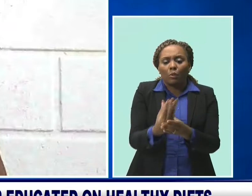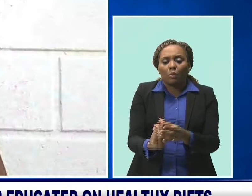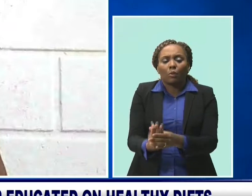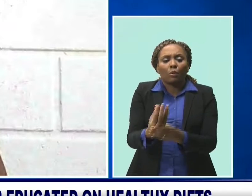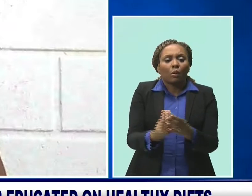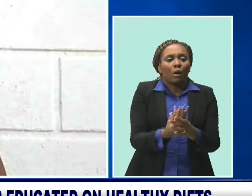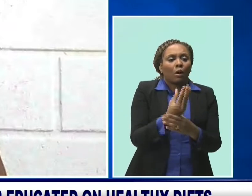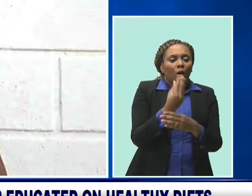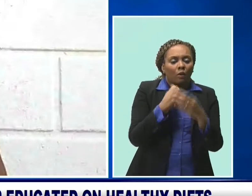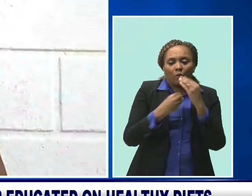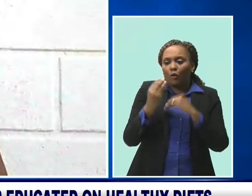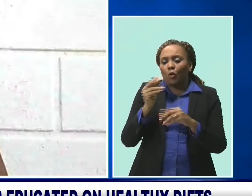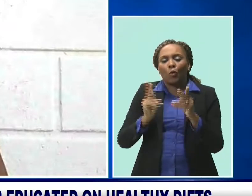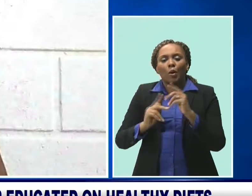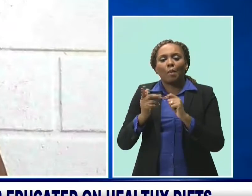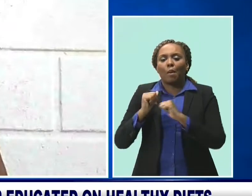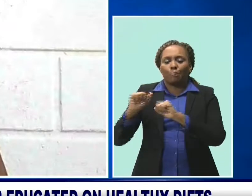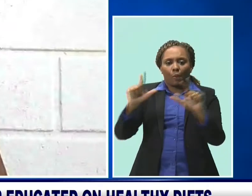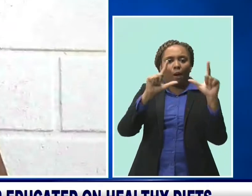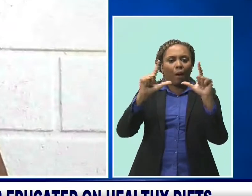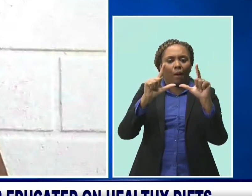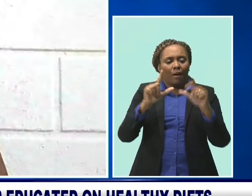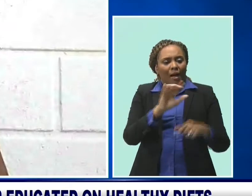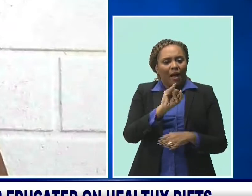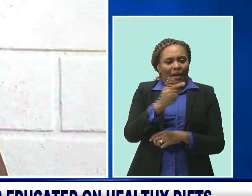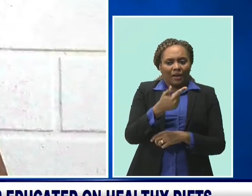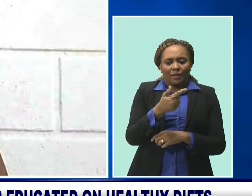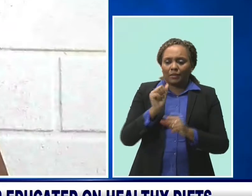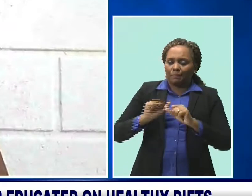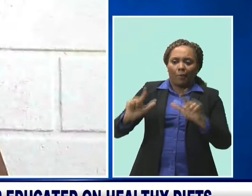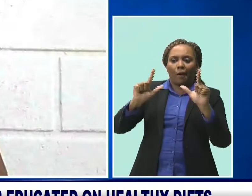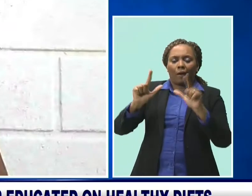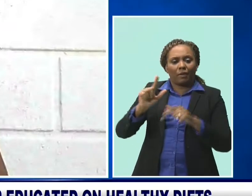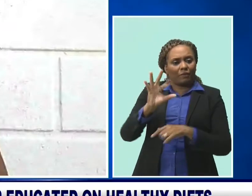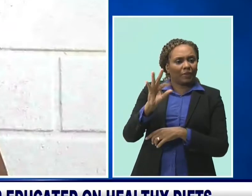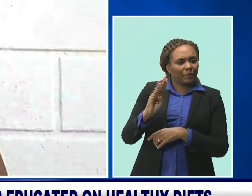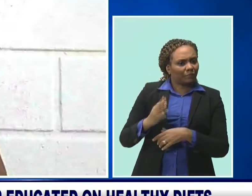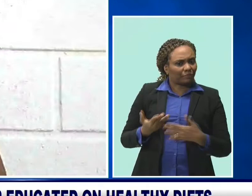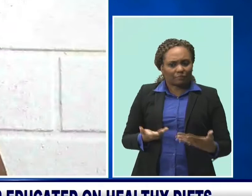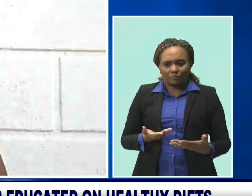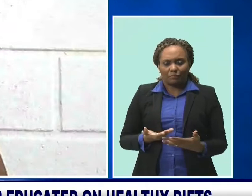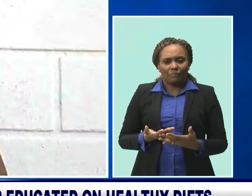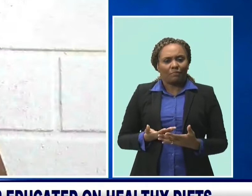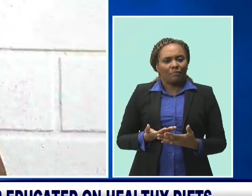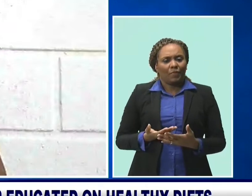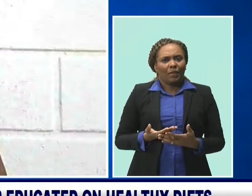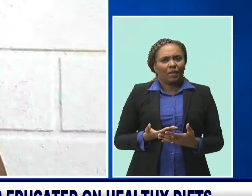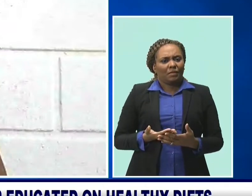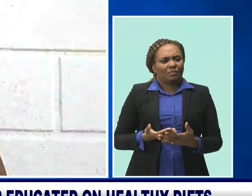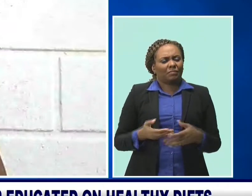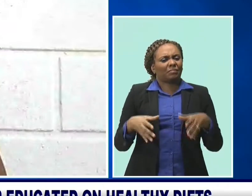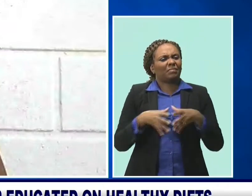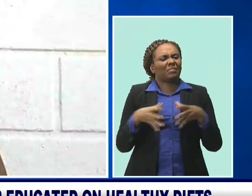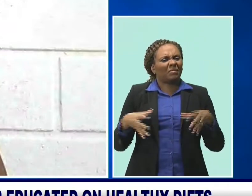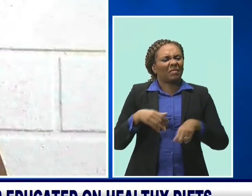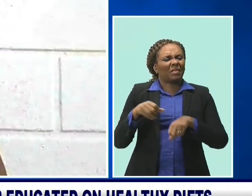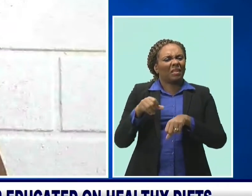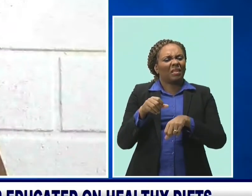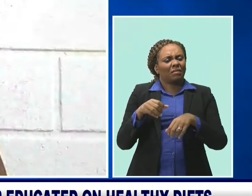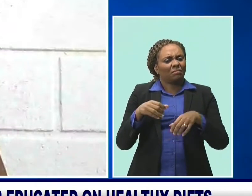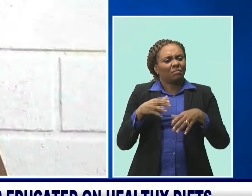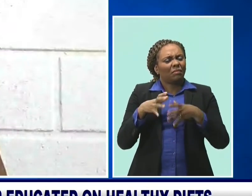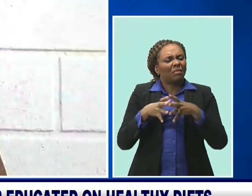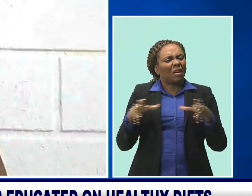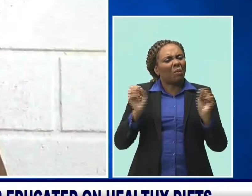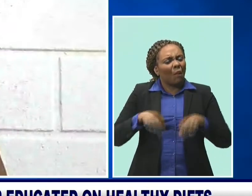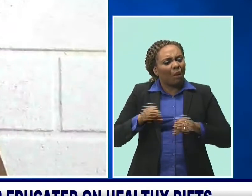over Facebook, all over Instagram. So people were using the social media to promote what they were doing. And so I think that there's a lot of room in Barbados. We